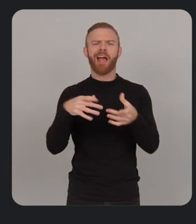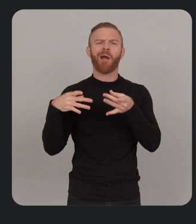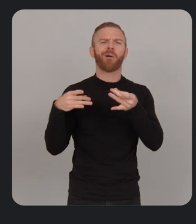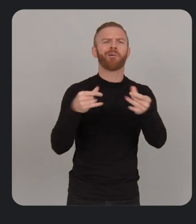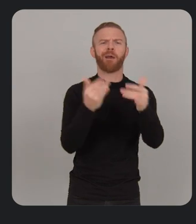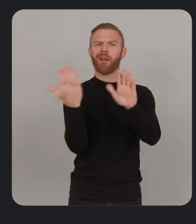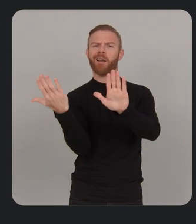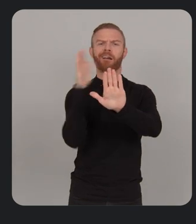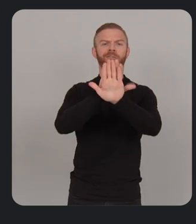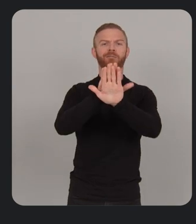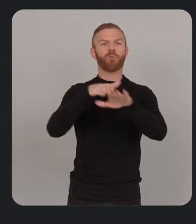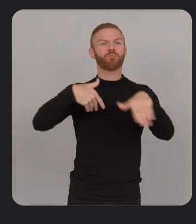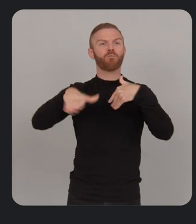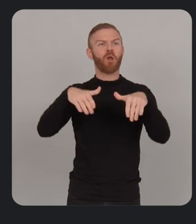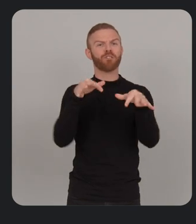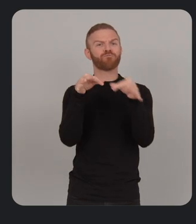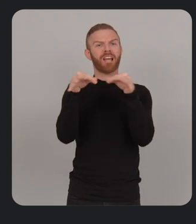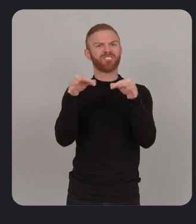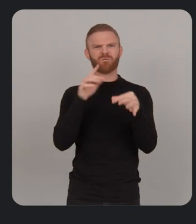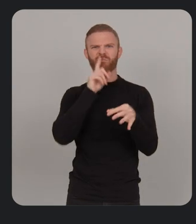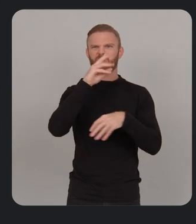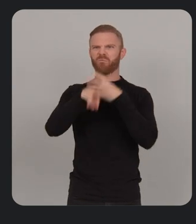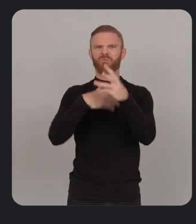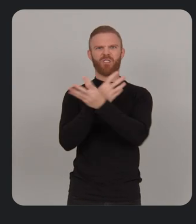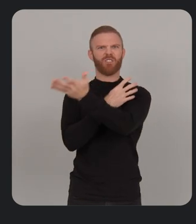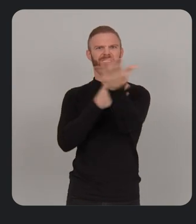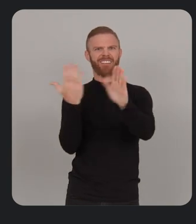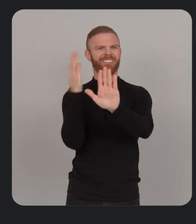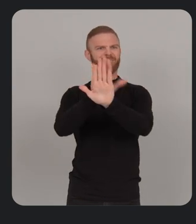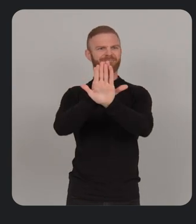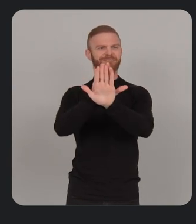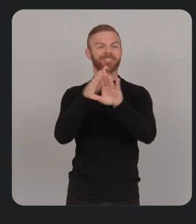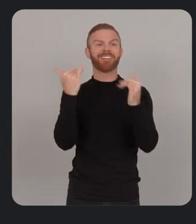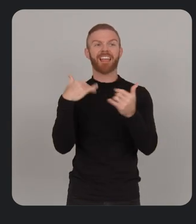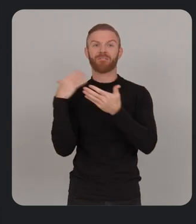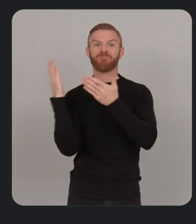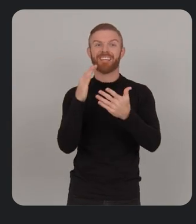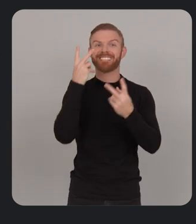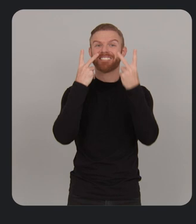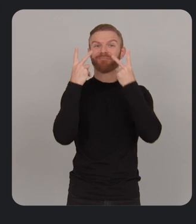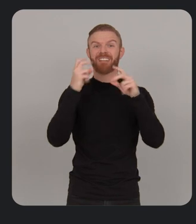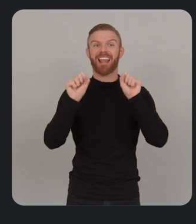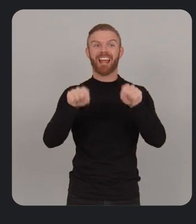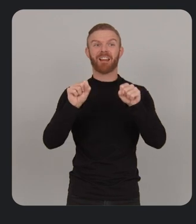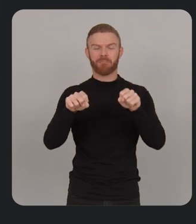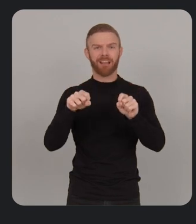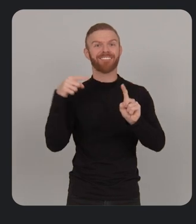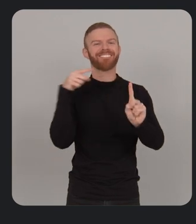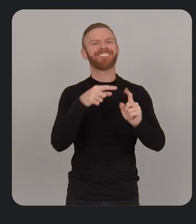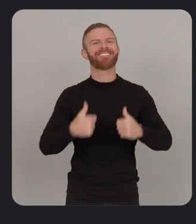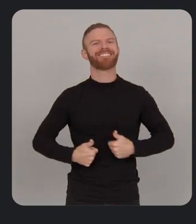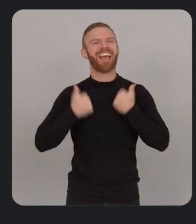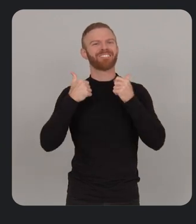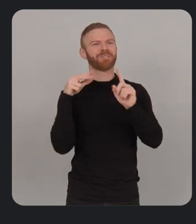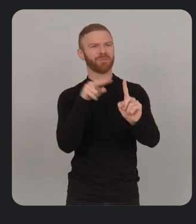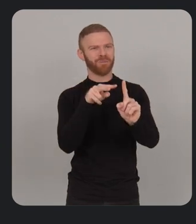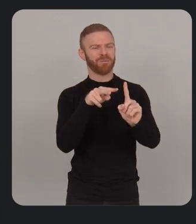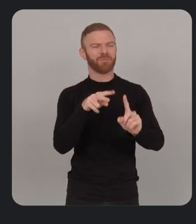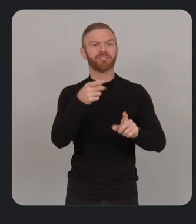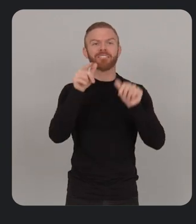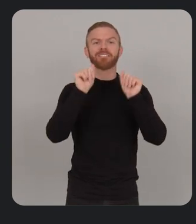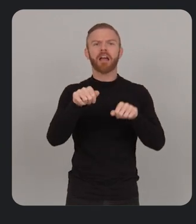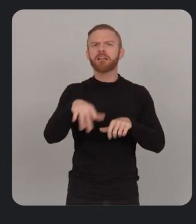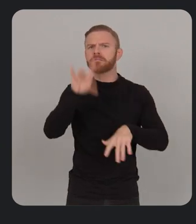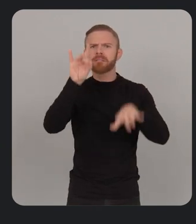walking directions on top of the real world. And now, we're bringing visual search capabilities to Live View. You'll be